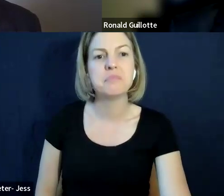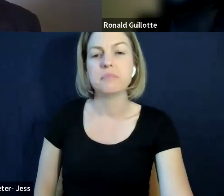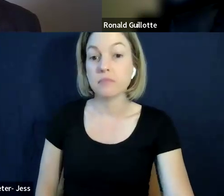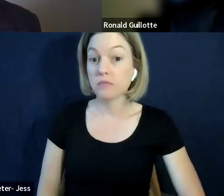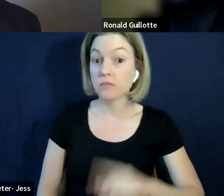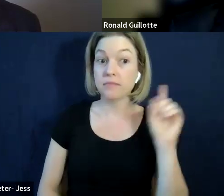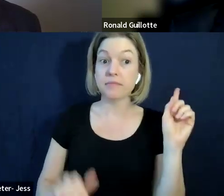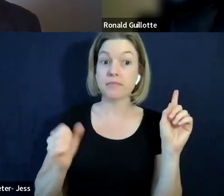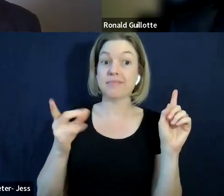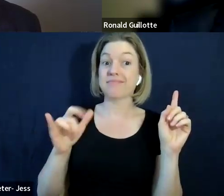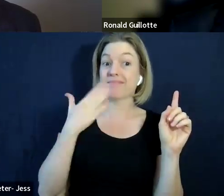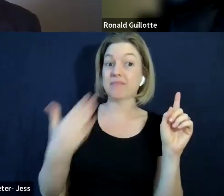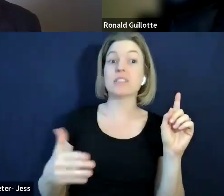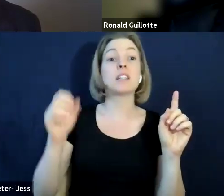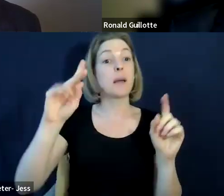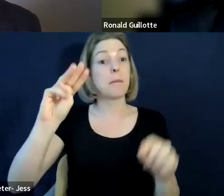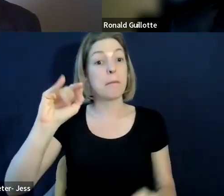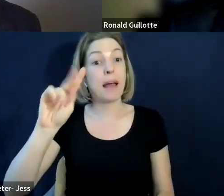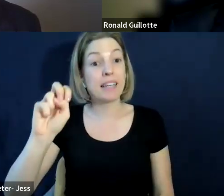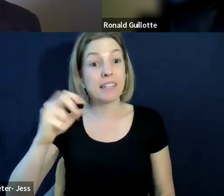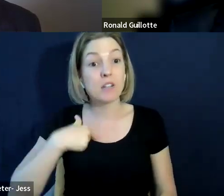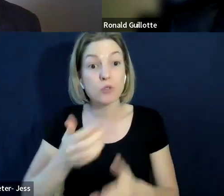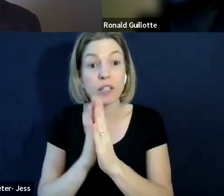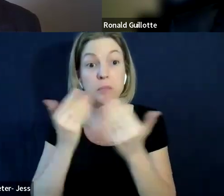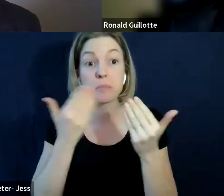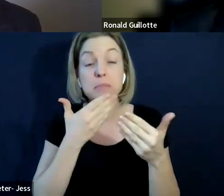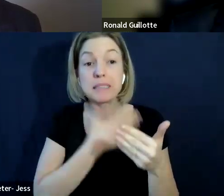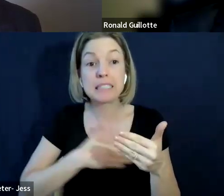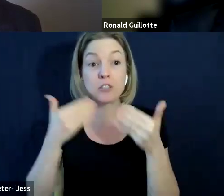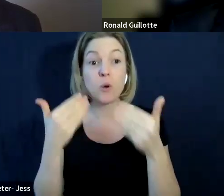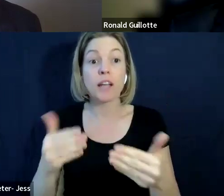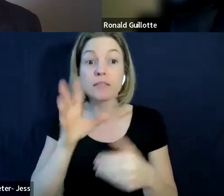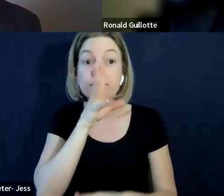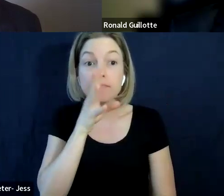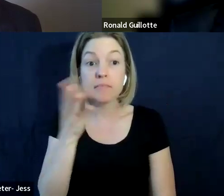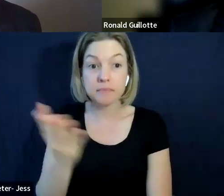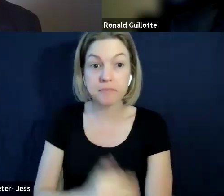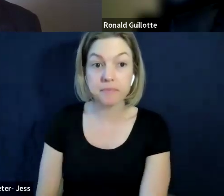Thank you. Thank you for that. Mike, I'm requesting you to unmute yourself.